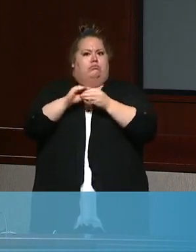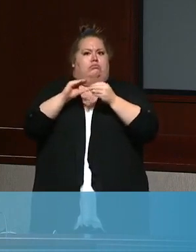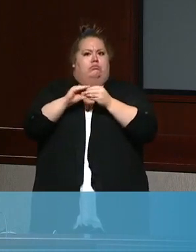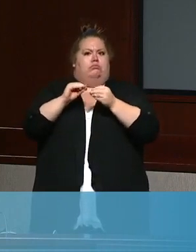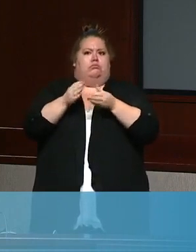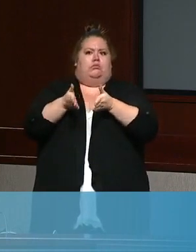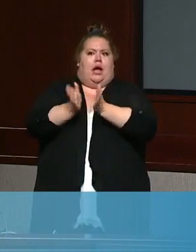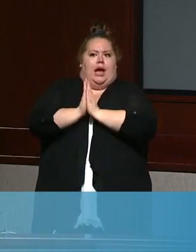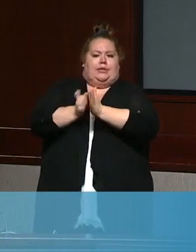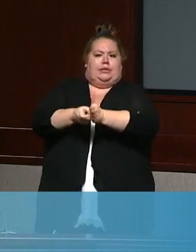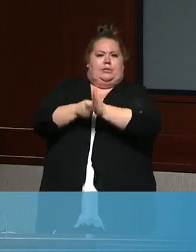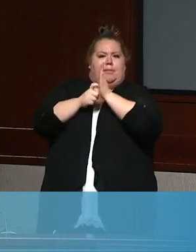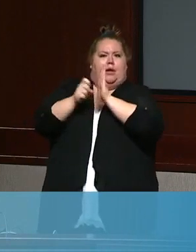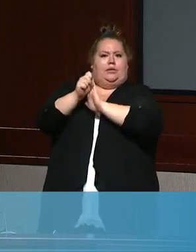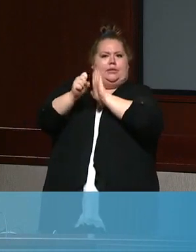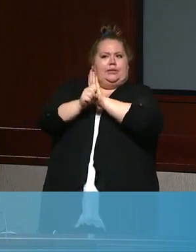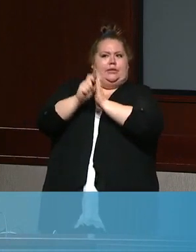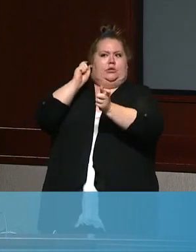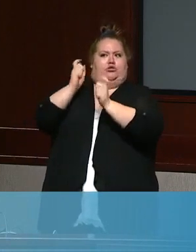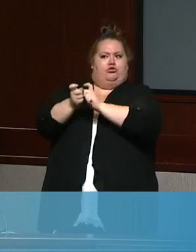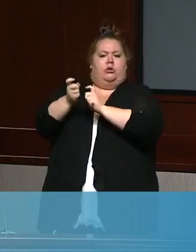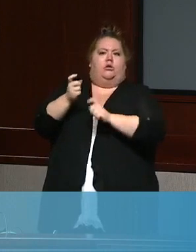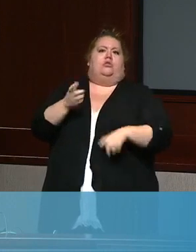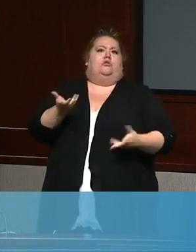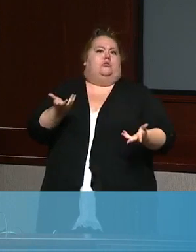to change what they've been doing?